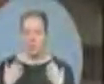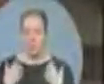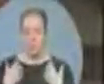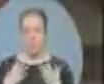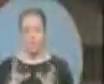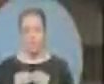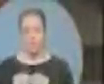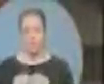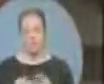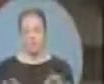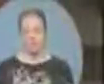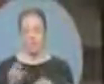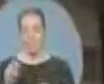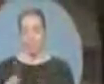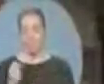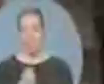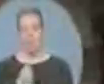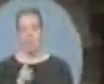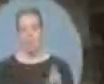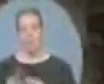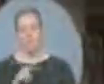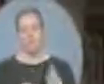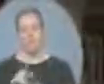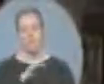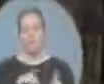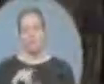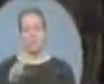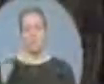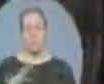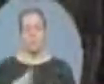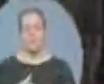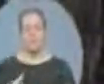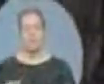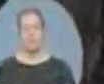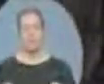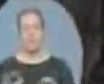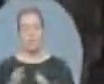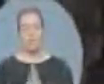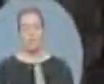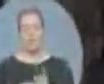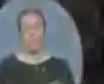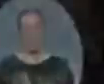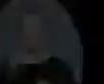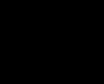by deciding the only important qualification for the position is your history with the Conservative Party?